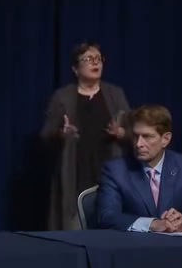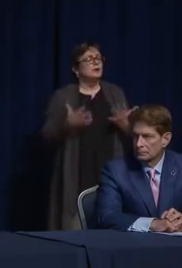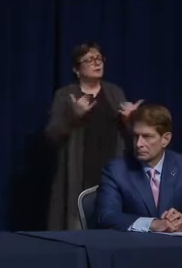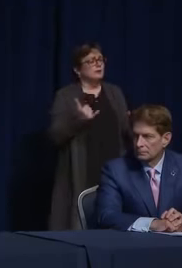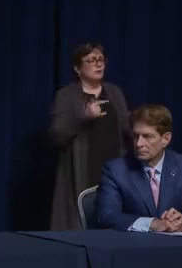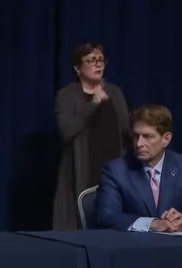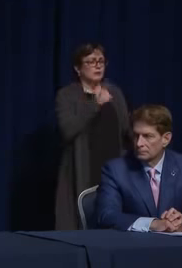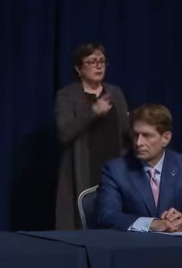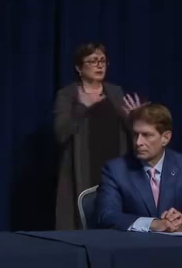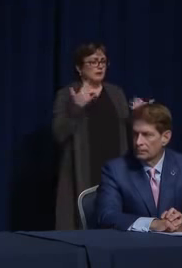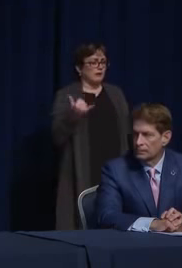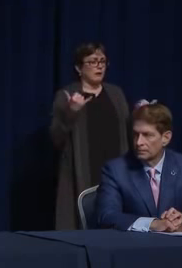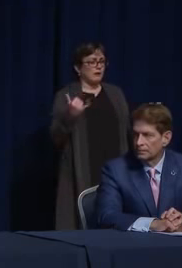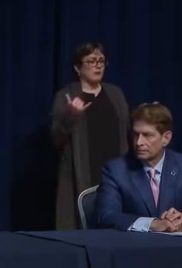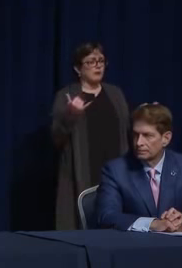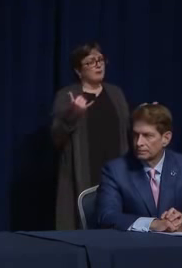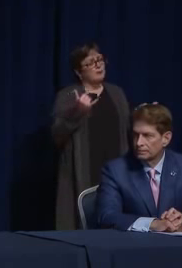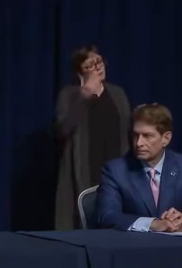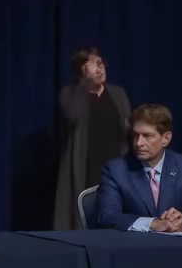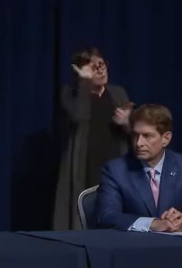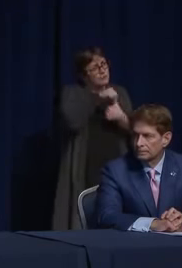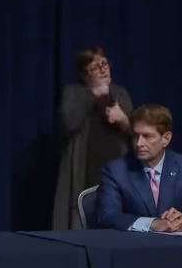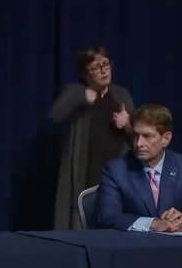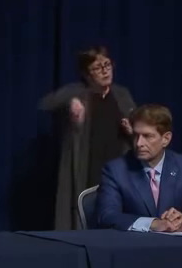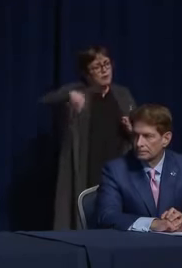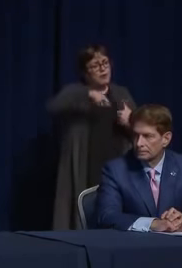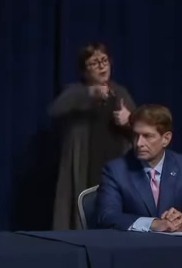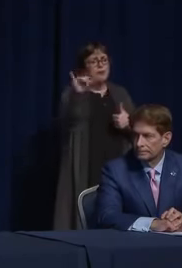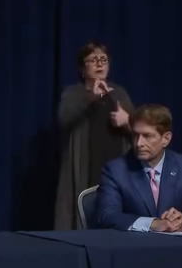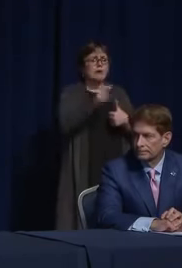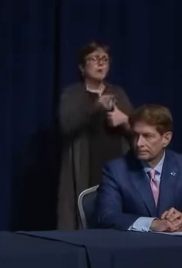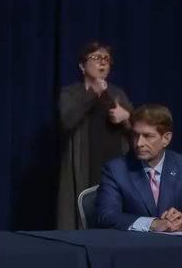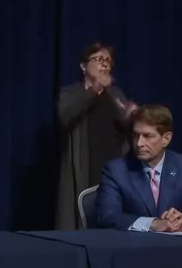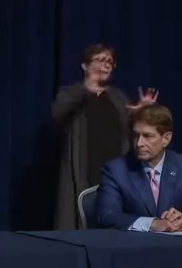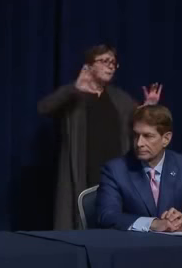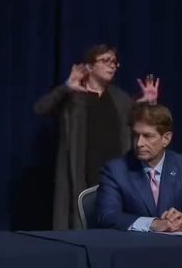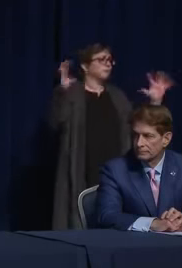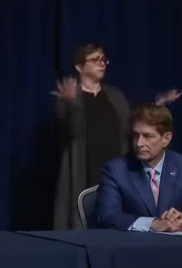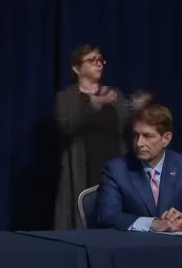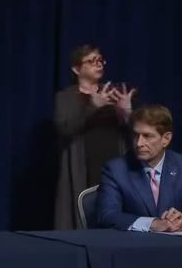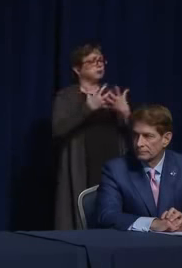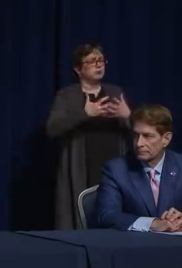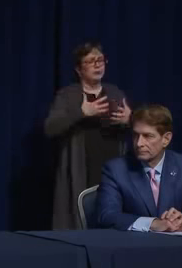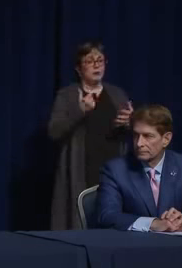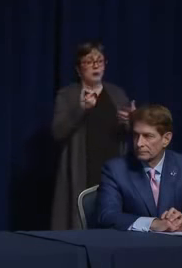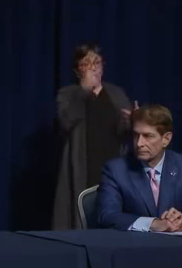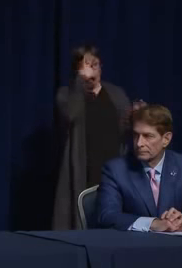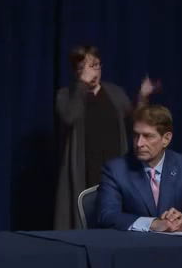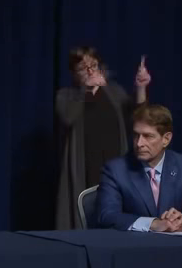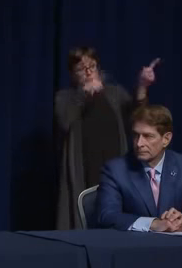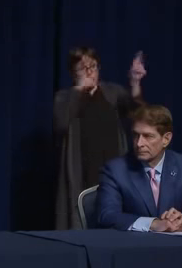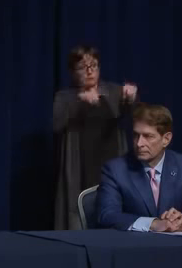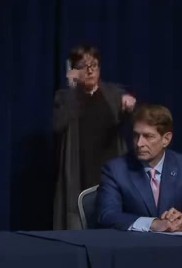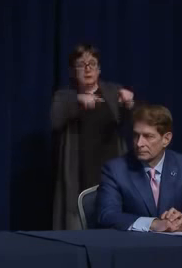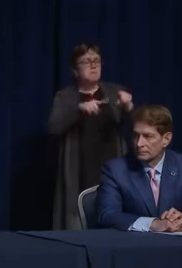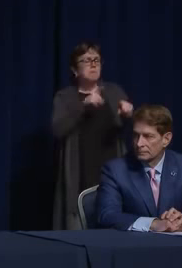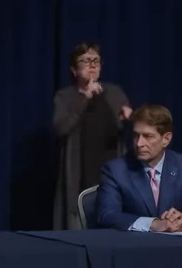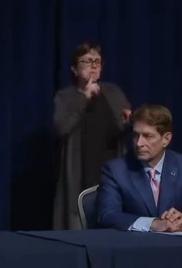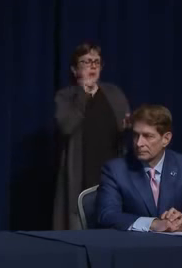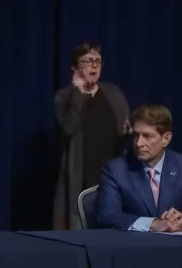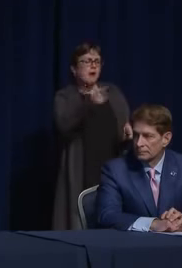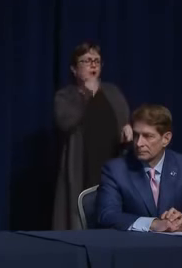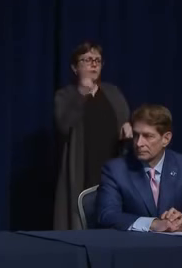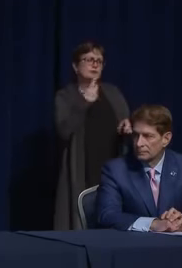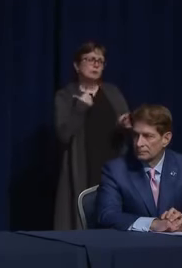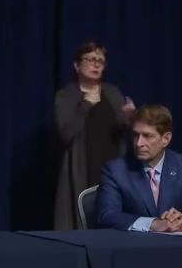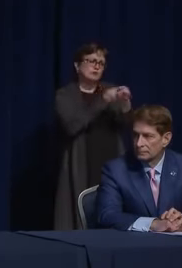enough. We are one family. We don't always agree, but we always look out for each other. I also, again,